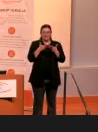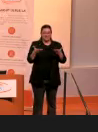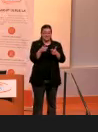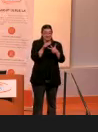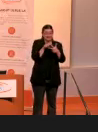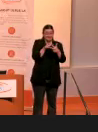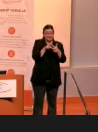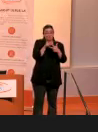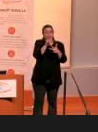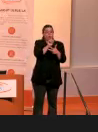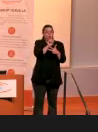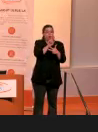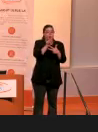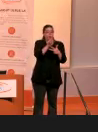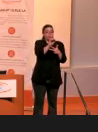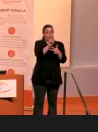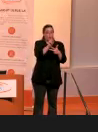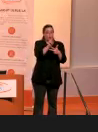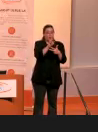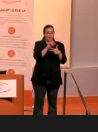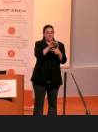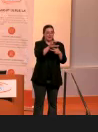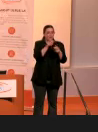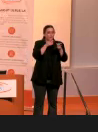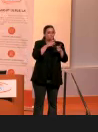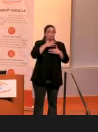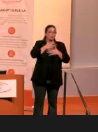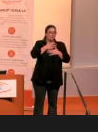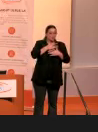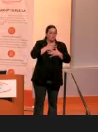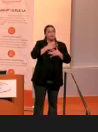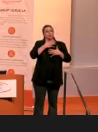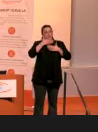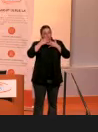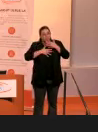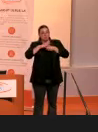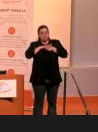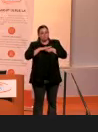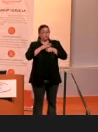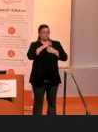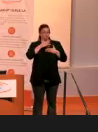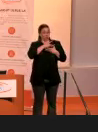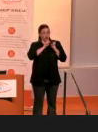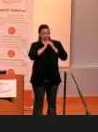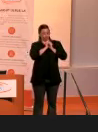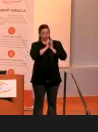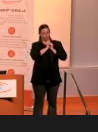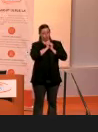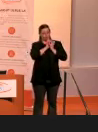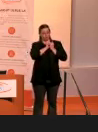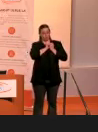autonomic nervous system controls your pulse and blood pressure by opening and closing blood vessels. It's sort of